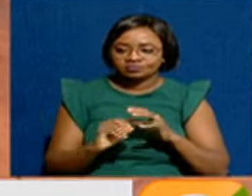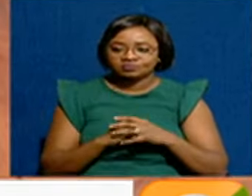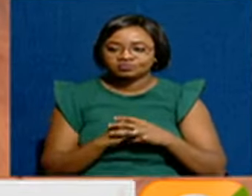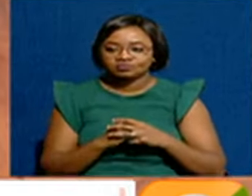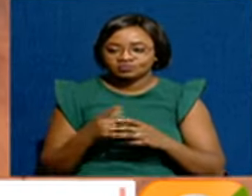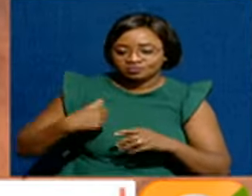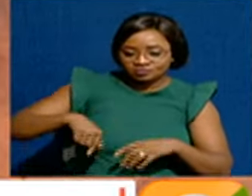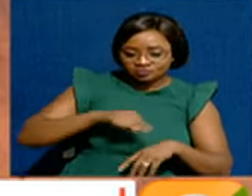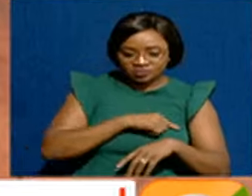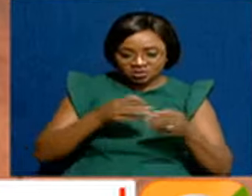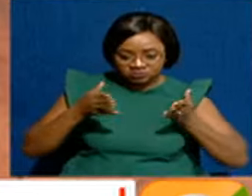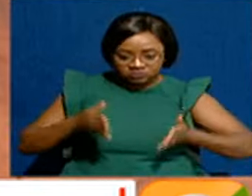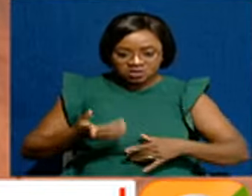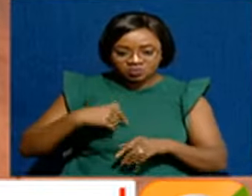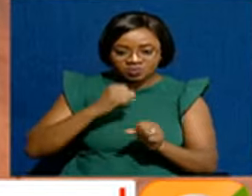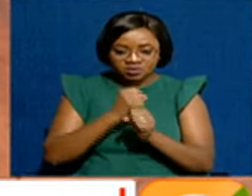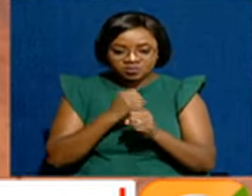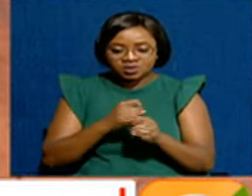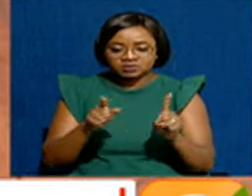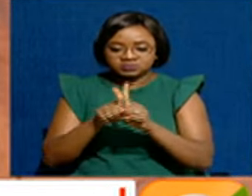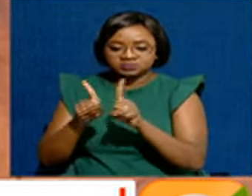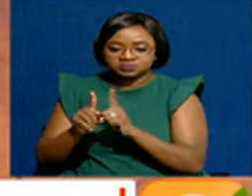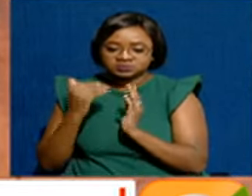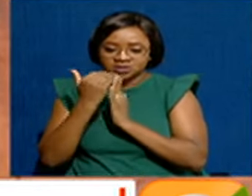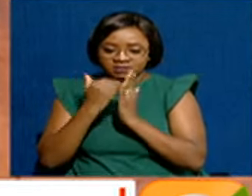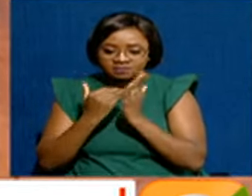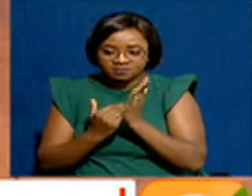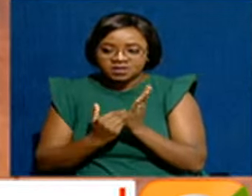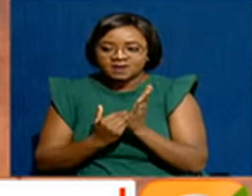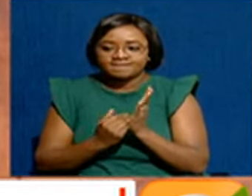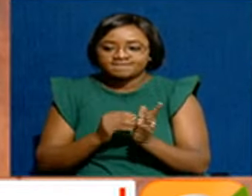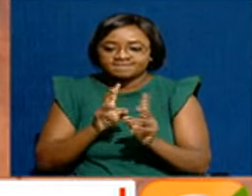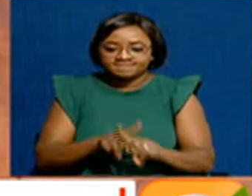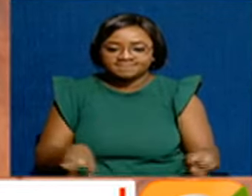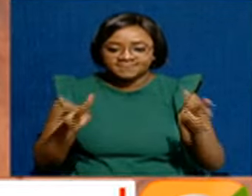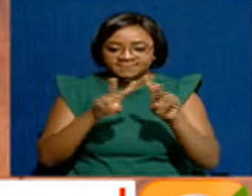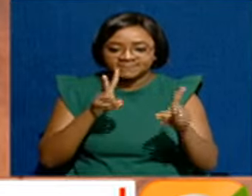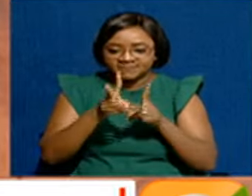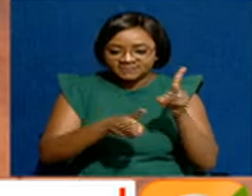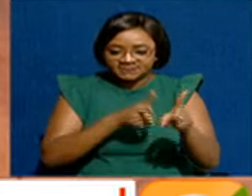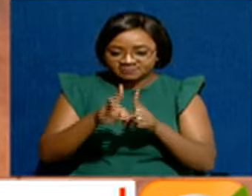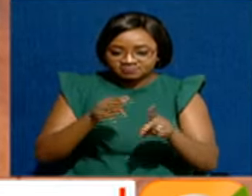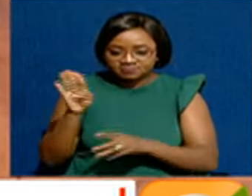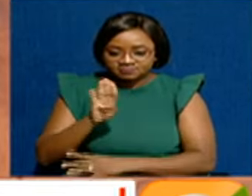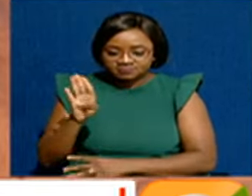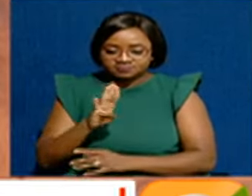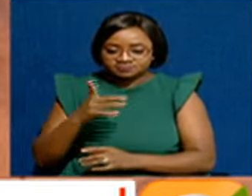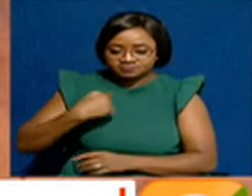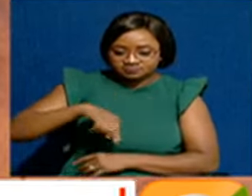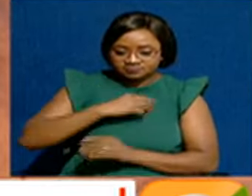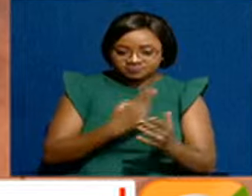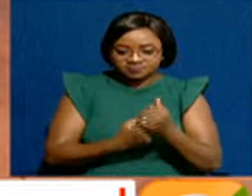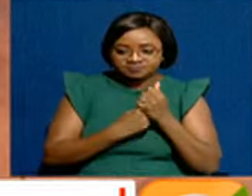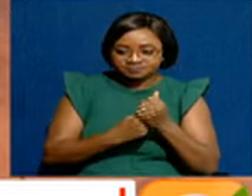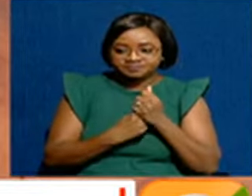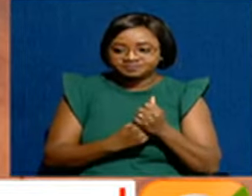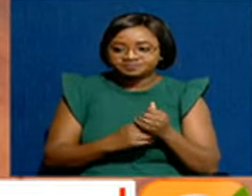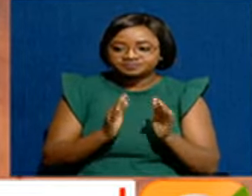are working on a similar connectivity program worth $22 billion in partnership with